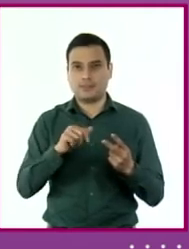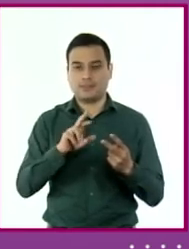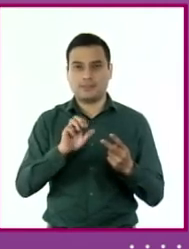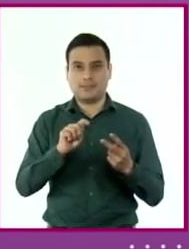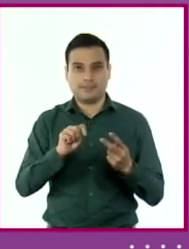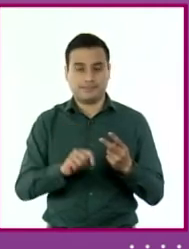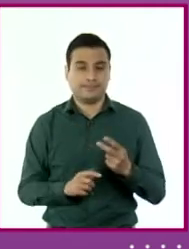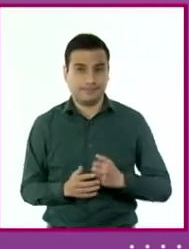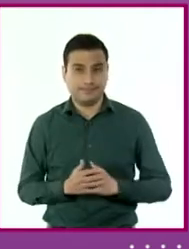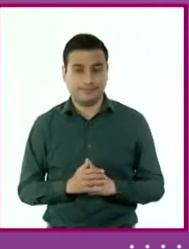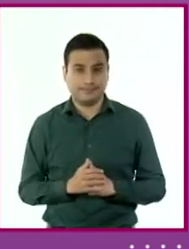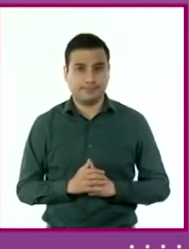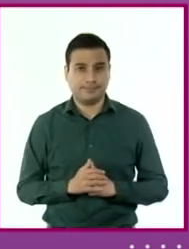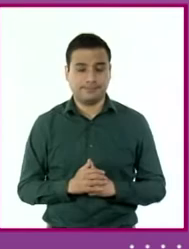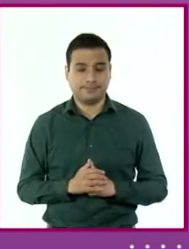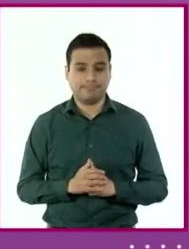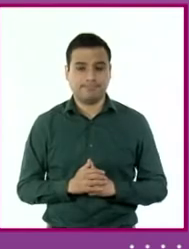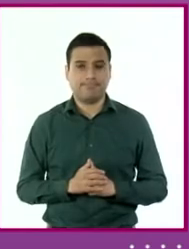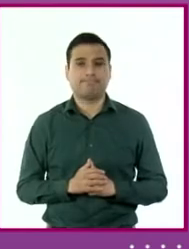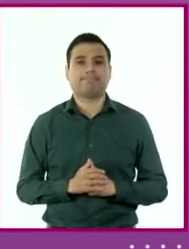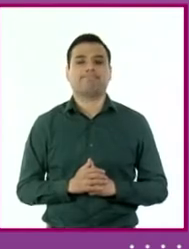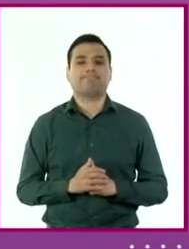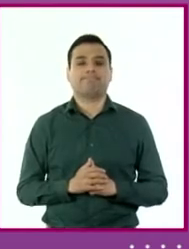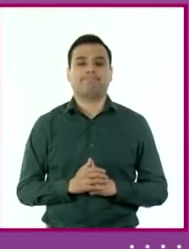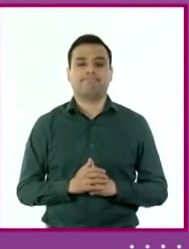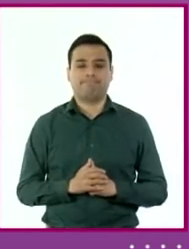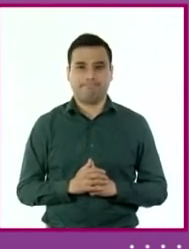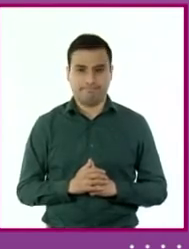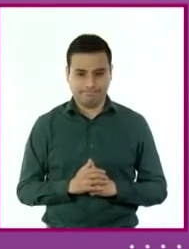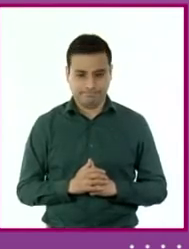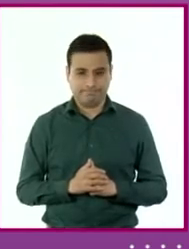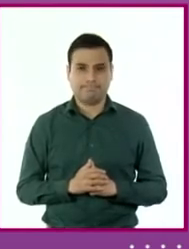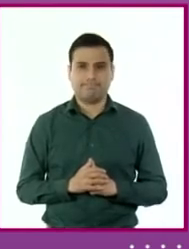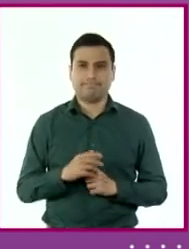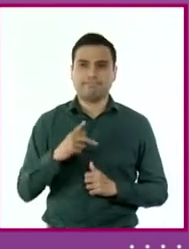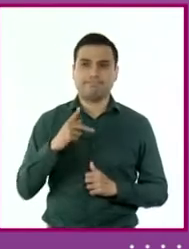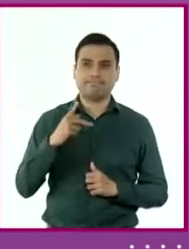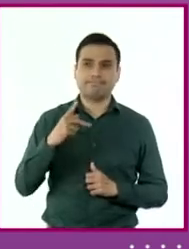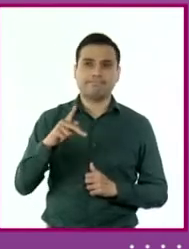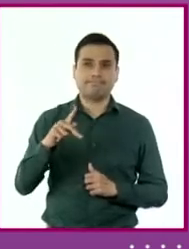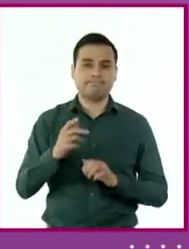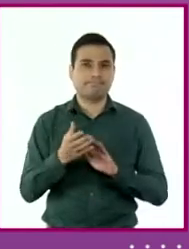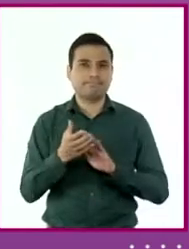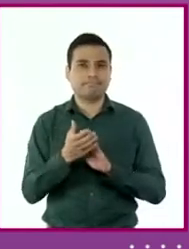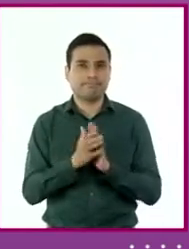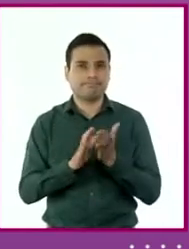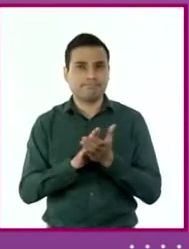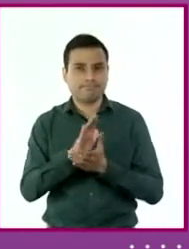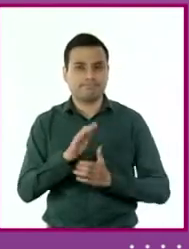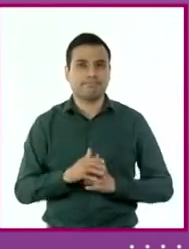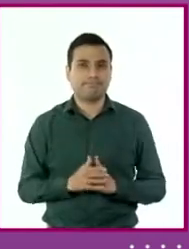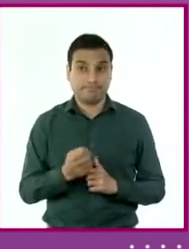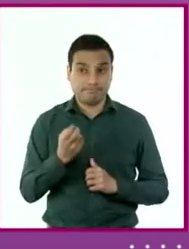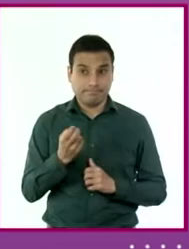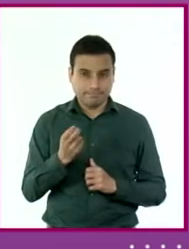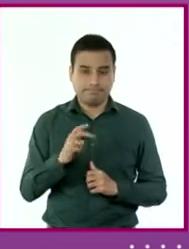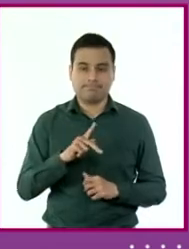Mm-hmm. I have two sandals. Yes, these are my father's